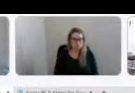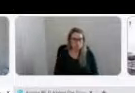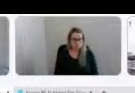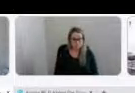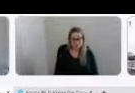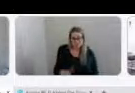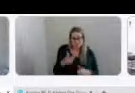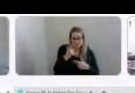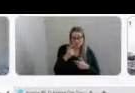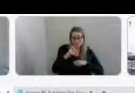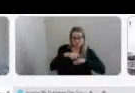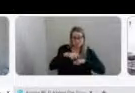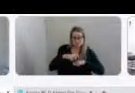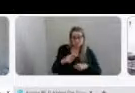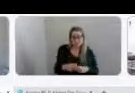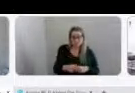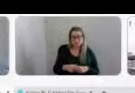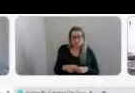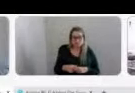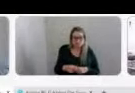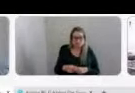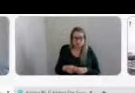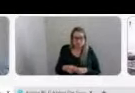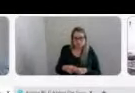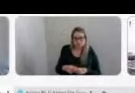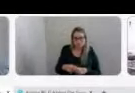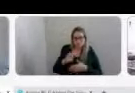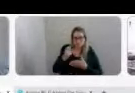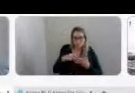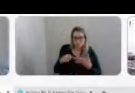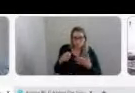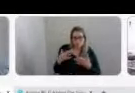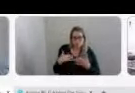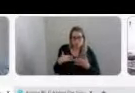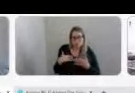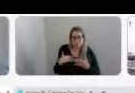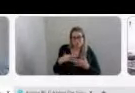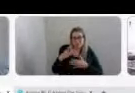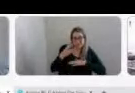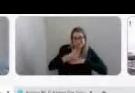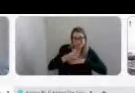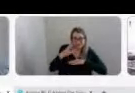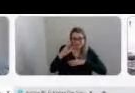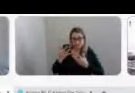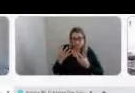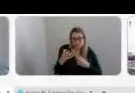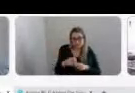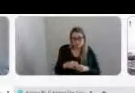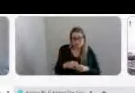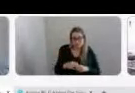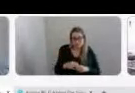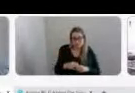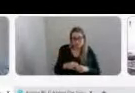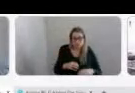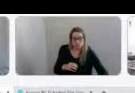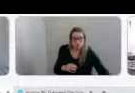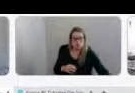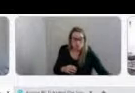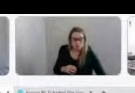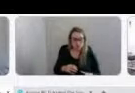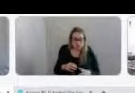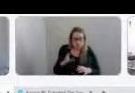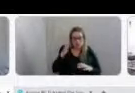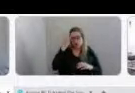in the interest of time um i've rewritten my script six times and want to simply